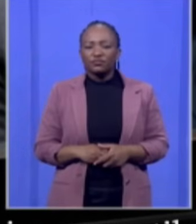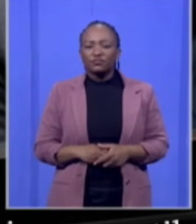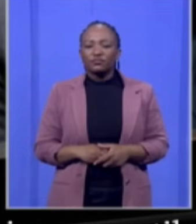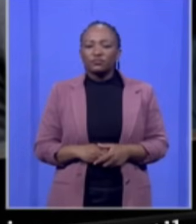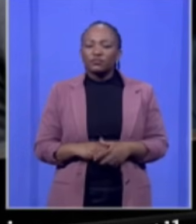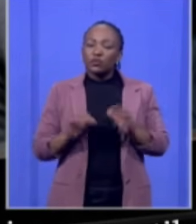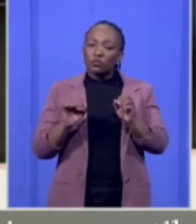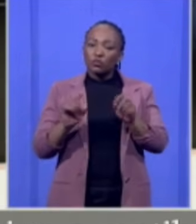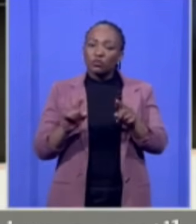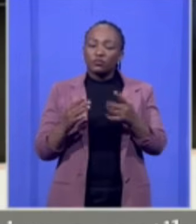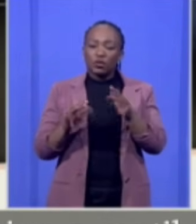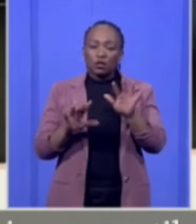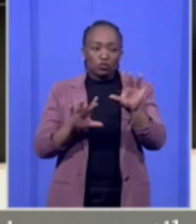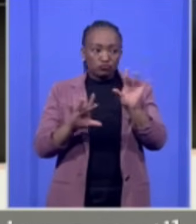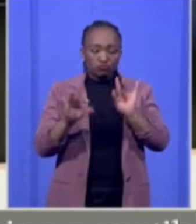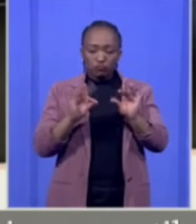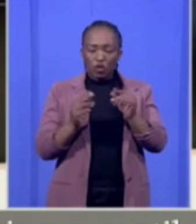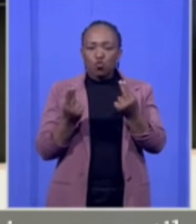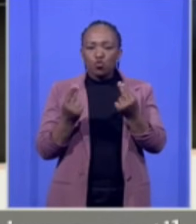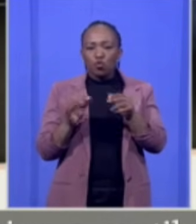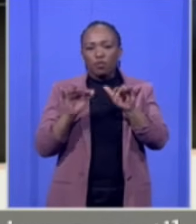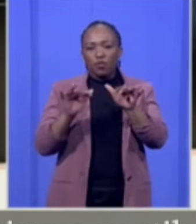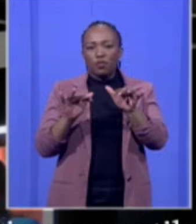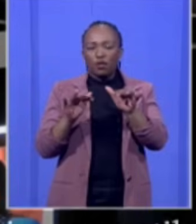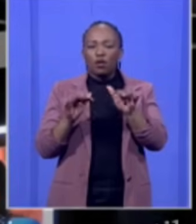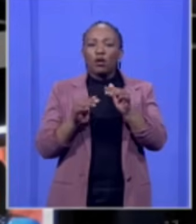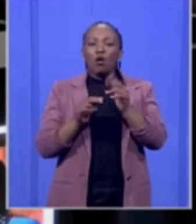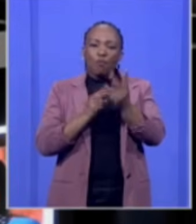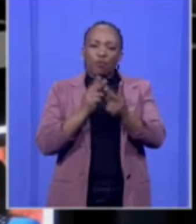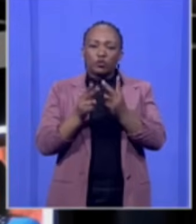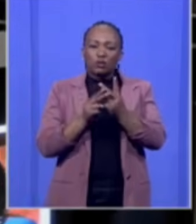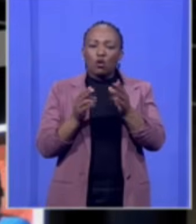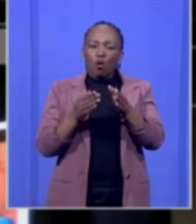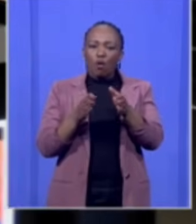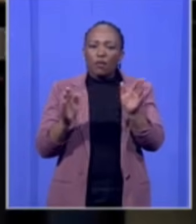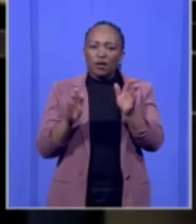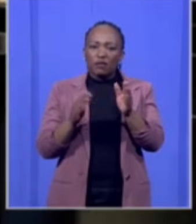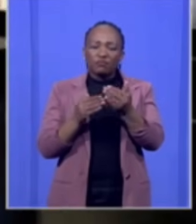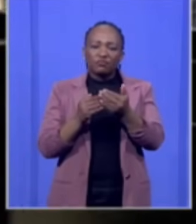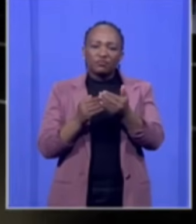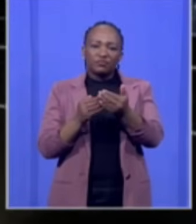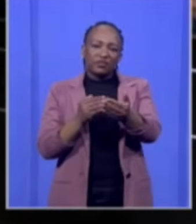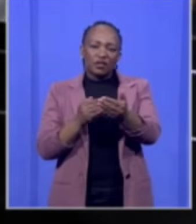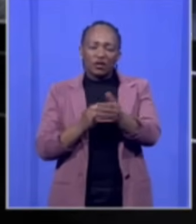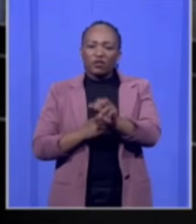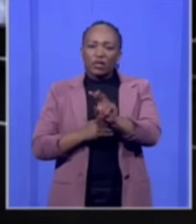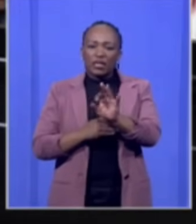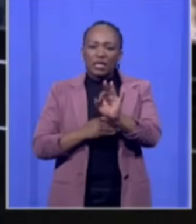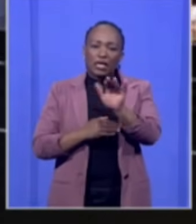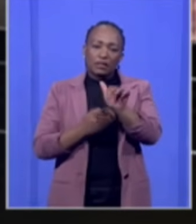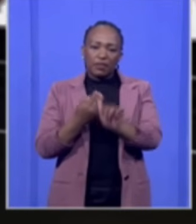kgetha bonkgetheng ba batjha o boetse o butswe ho fihla ka la 13 kgweding e tlang.